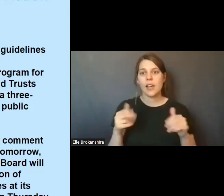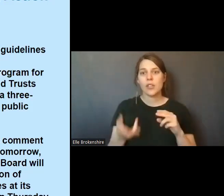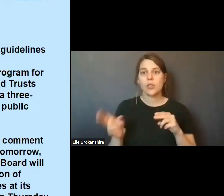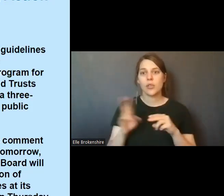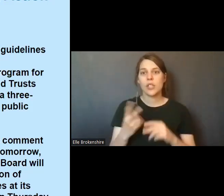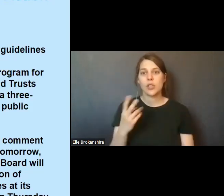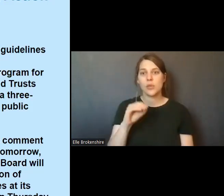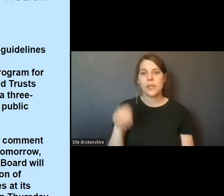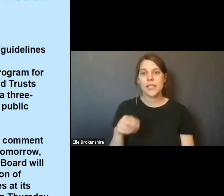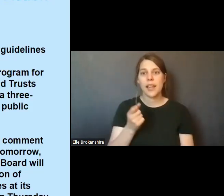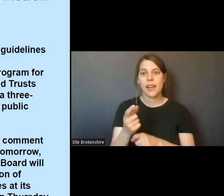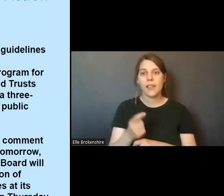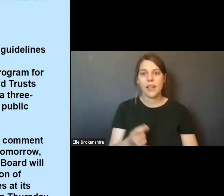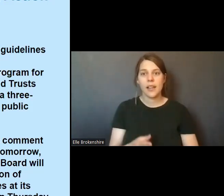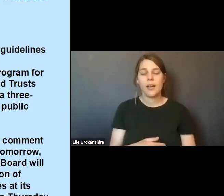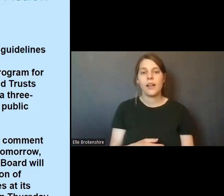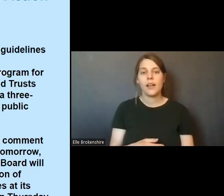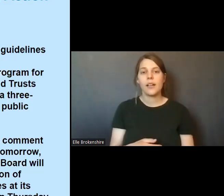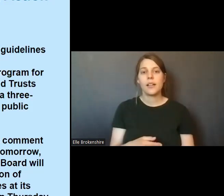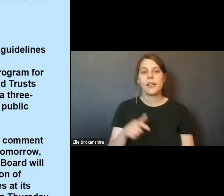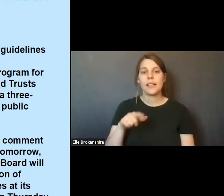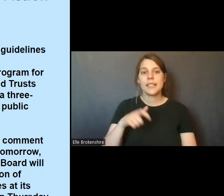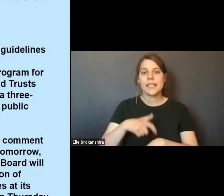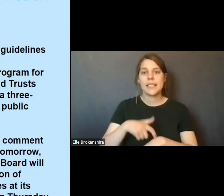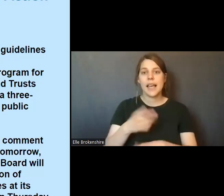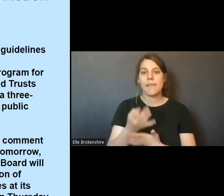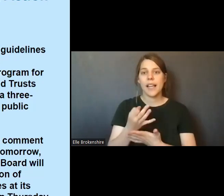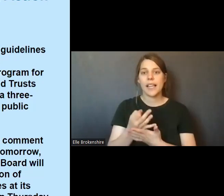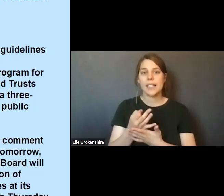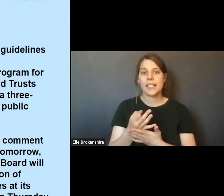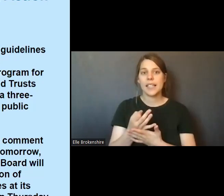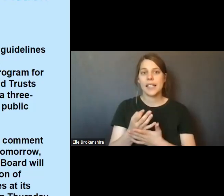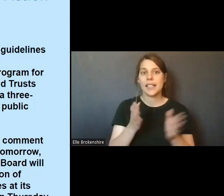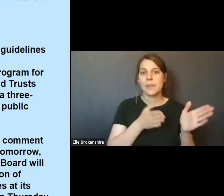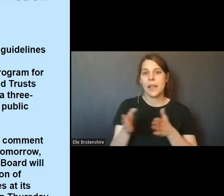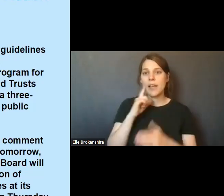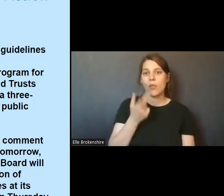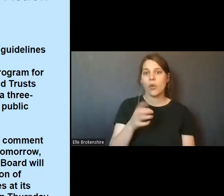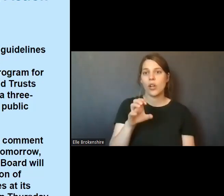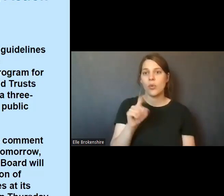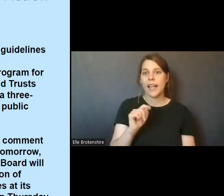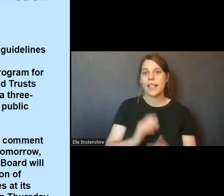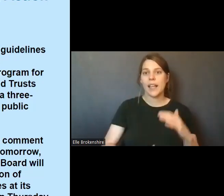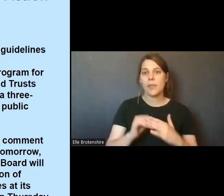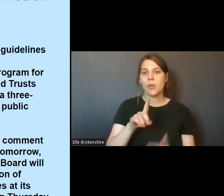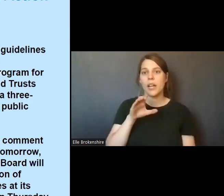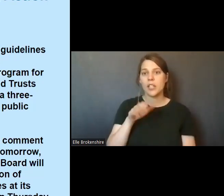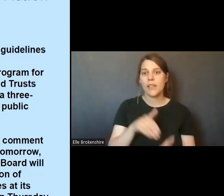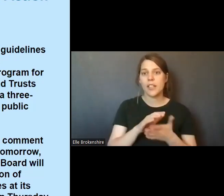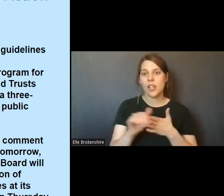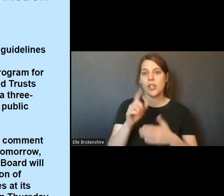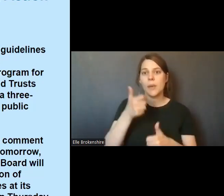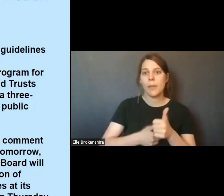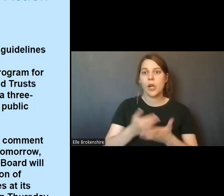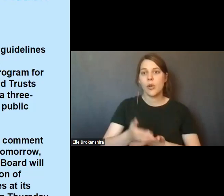annum. At this time, financing is slated to be awarded as a grant in an amount up to $100,000 per rehab unit